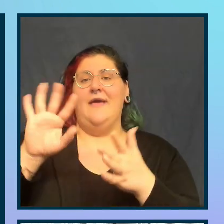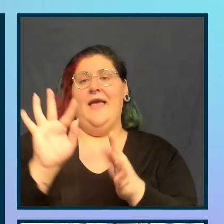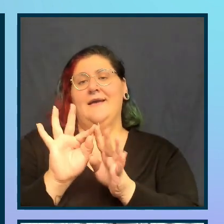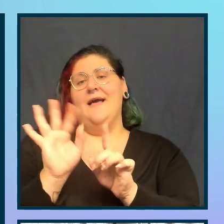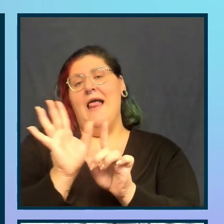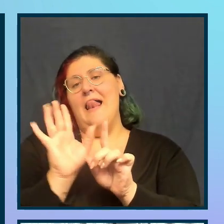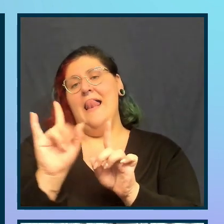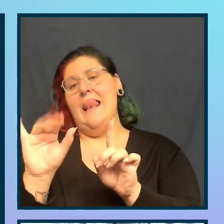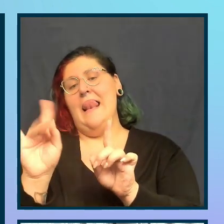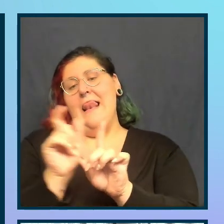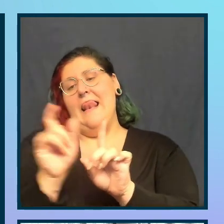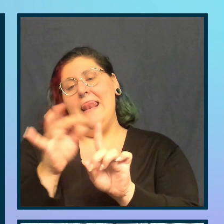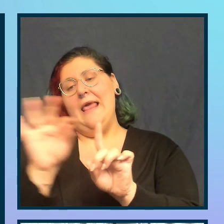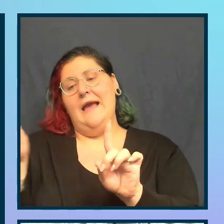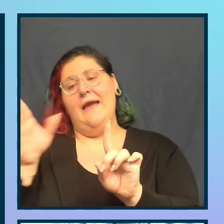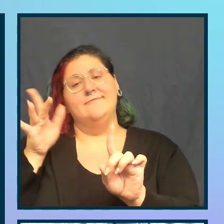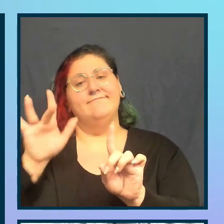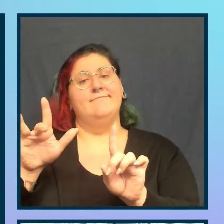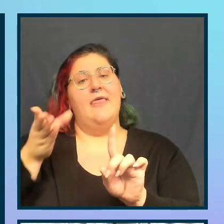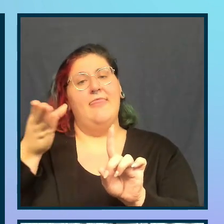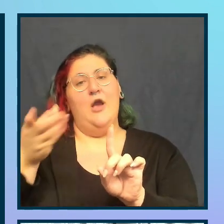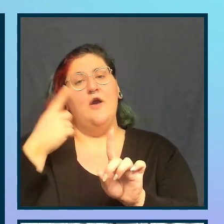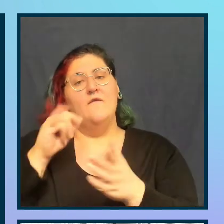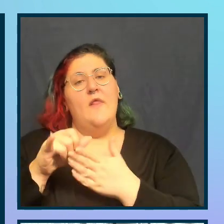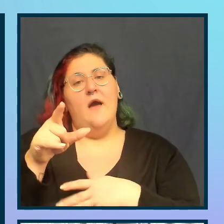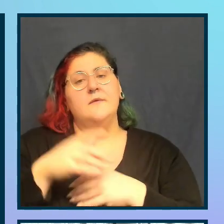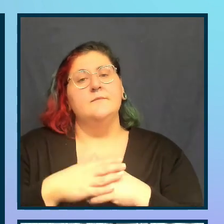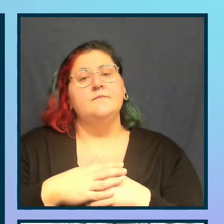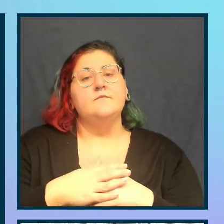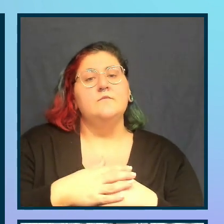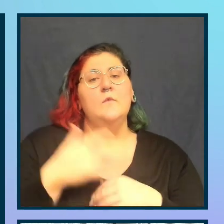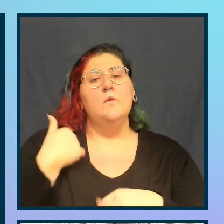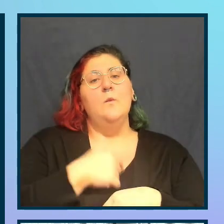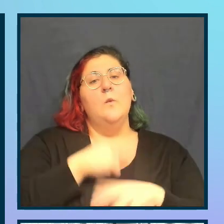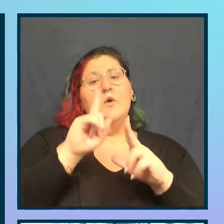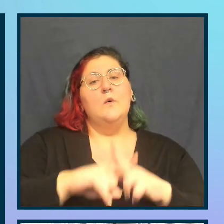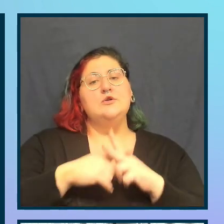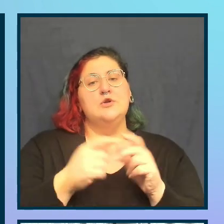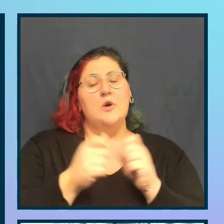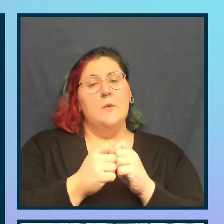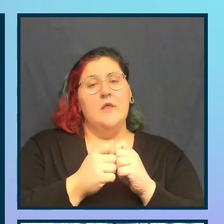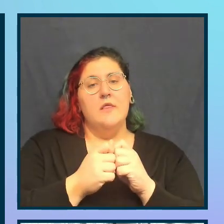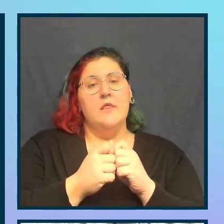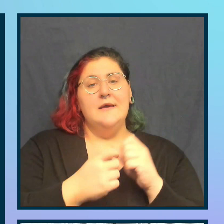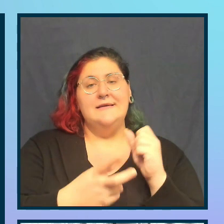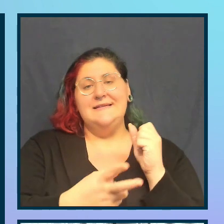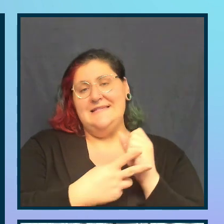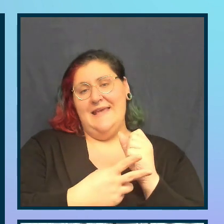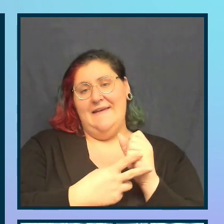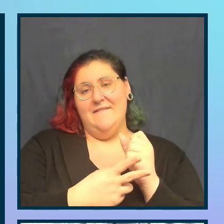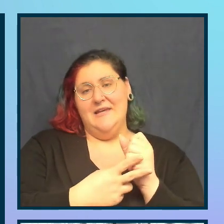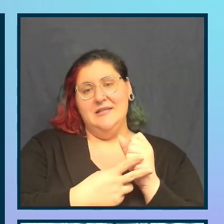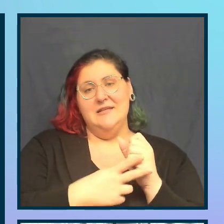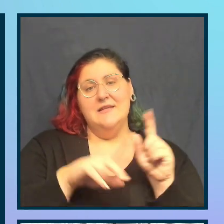start from saving a test. So we have our record here of where I've saved the test. Where I've ran the automatic scan. So